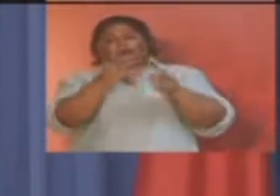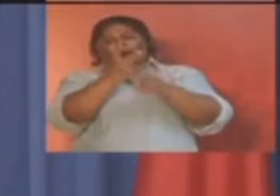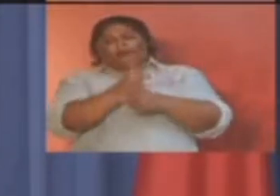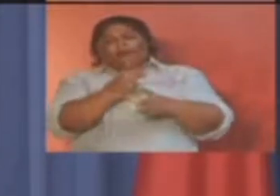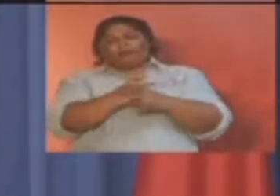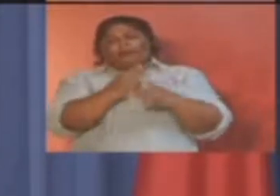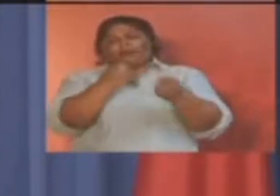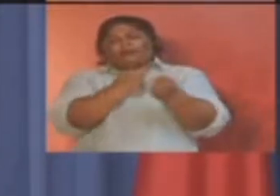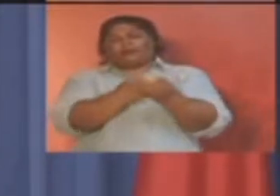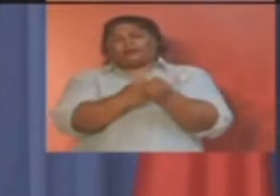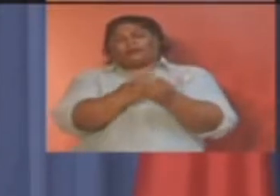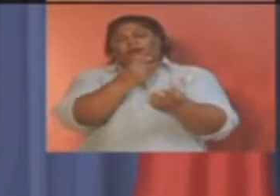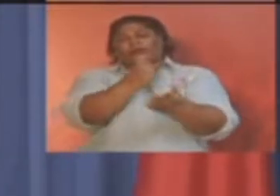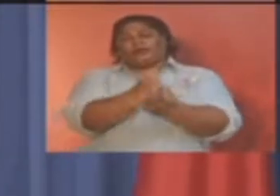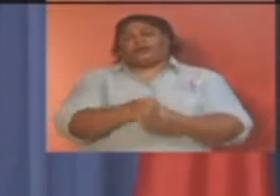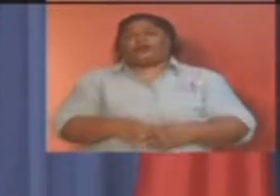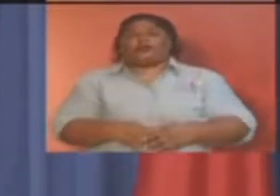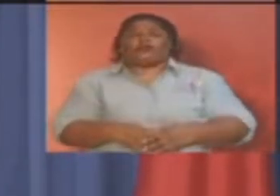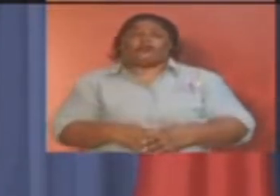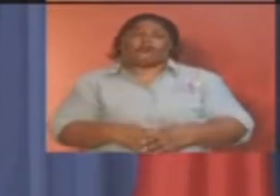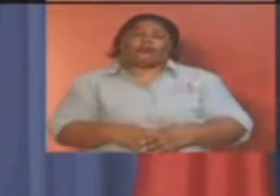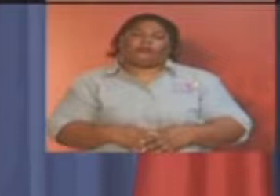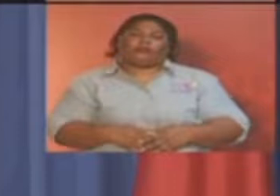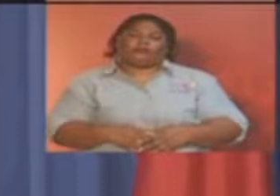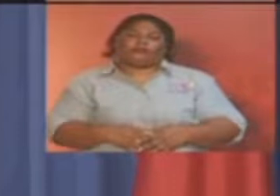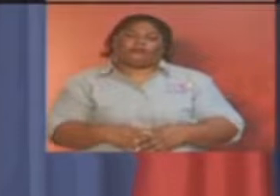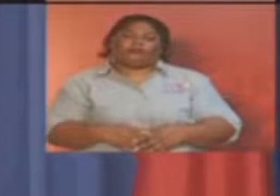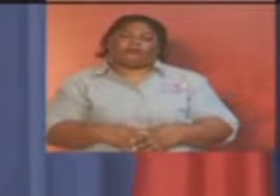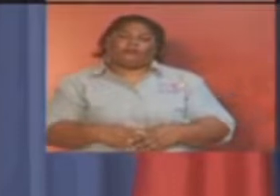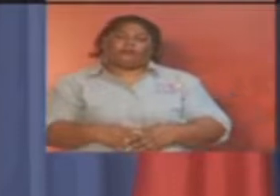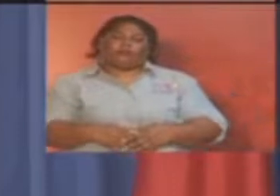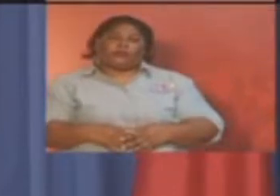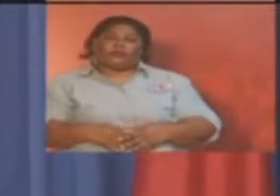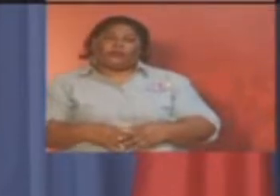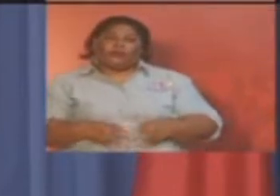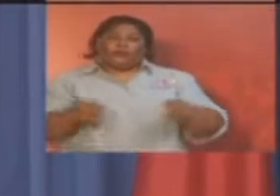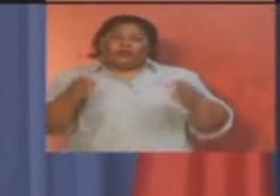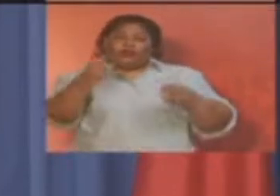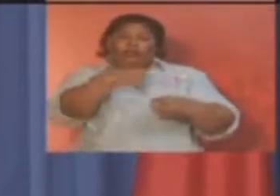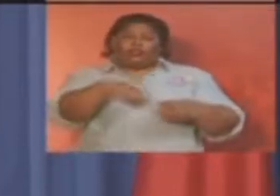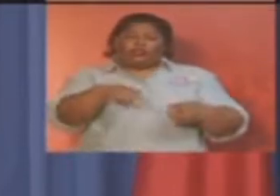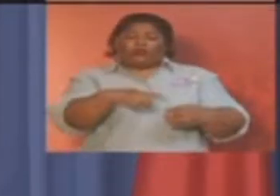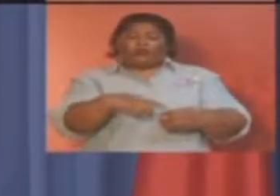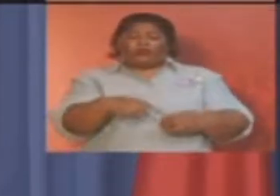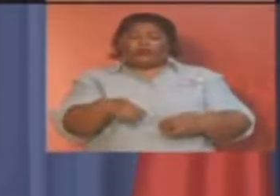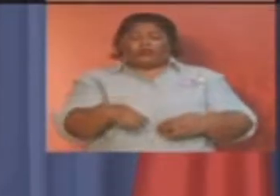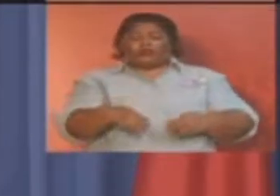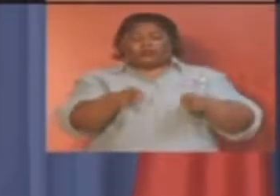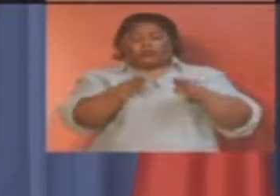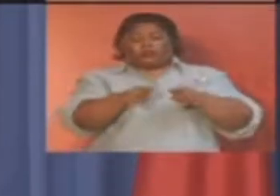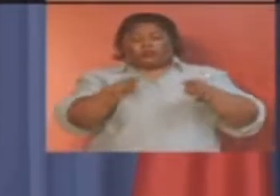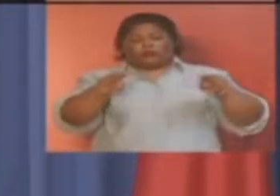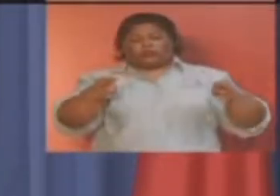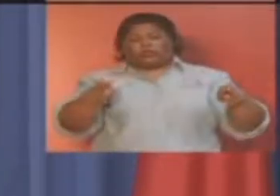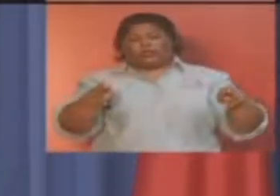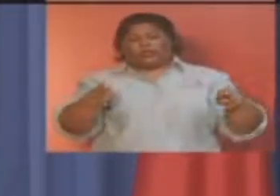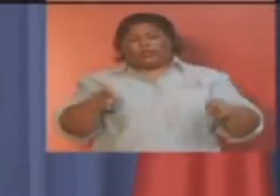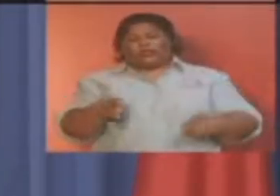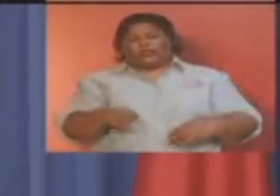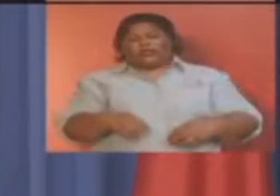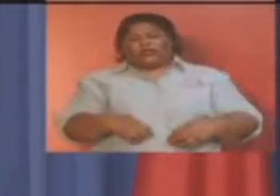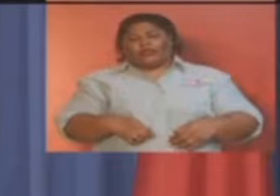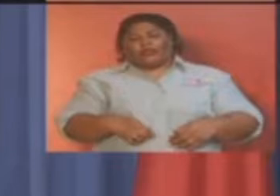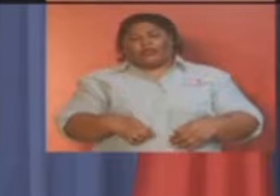to encourage that we now and facilitate more of those acute beds and allow less